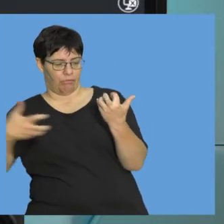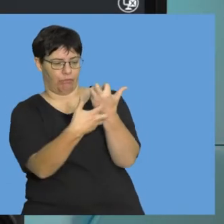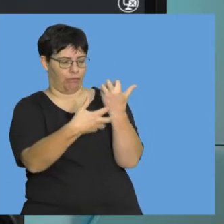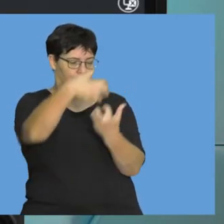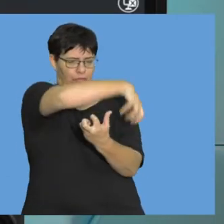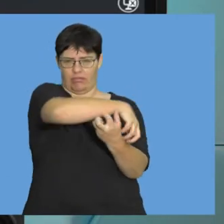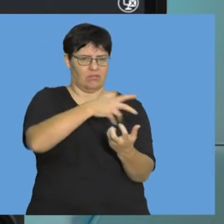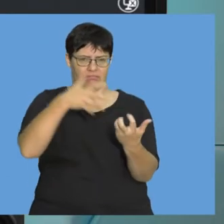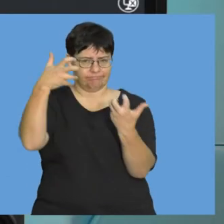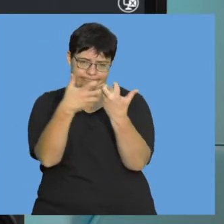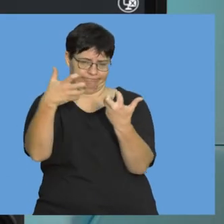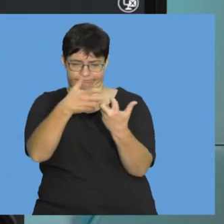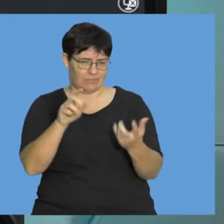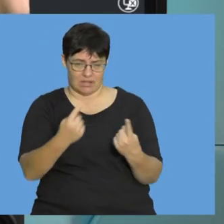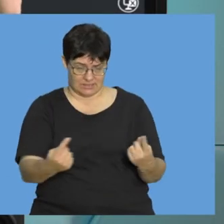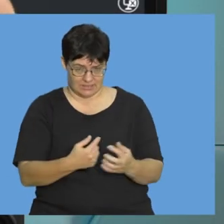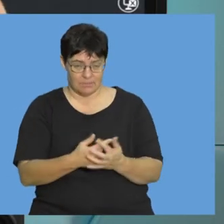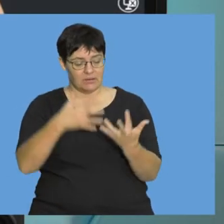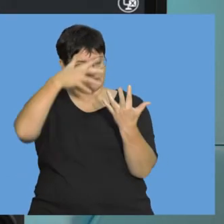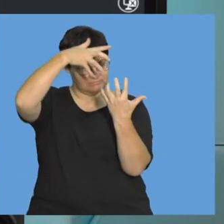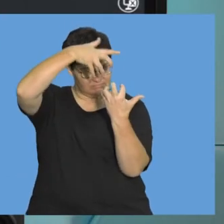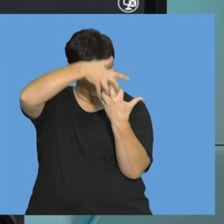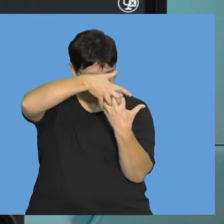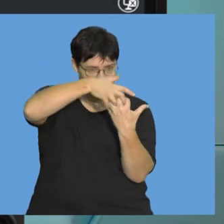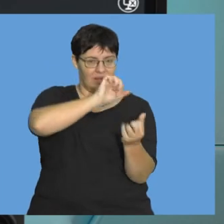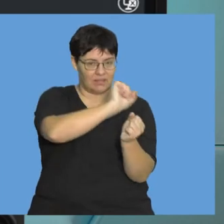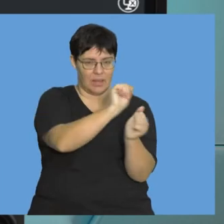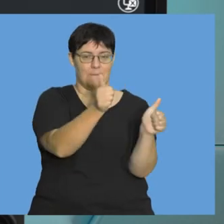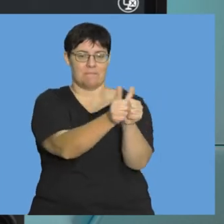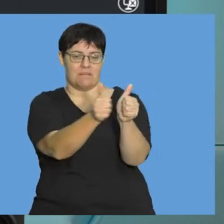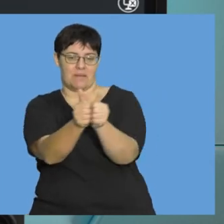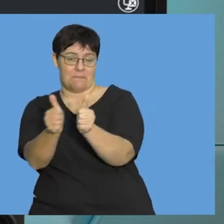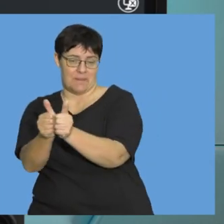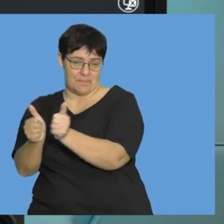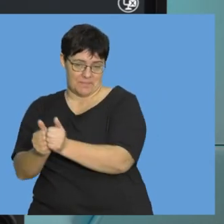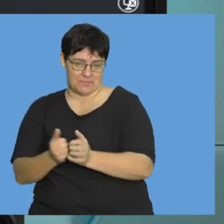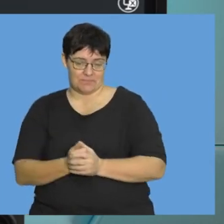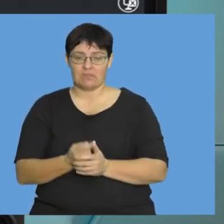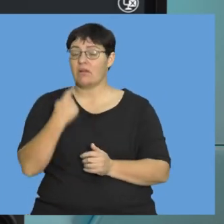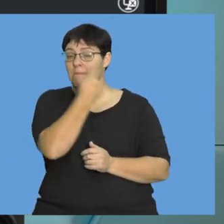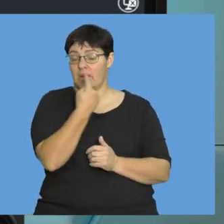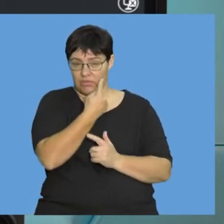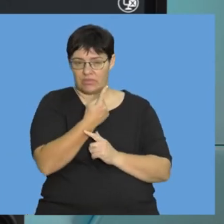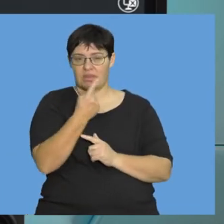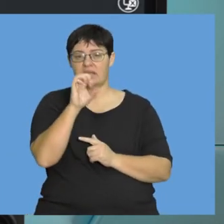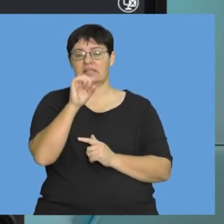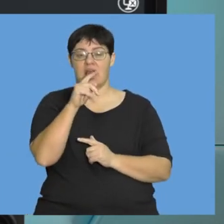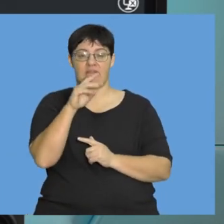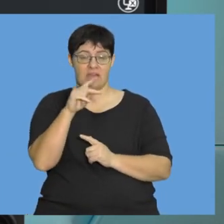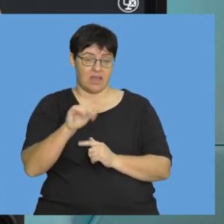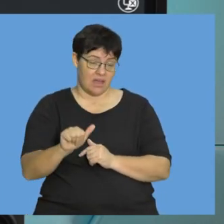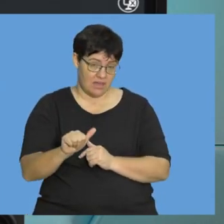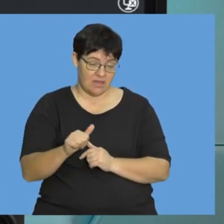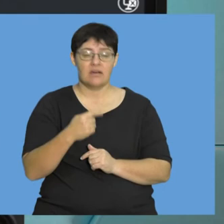shapes together. So an enzyme will go with its partner. Right, so for example, in your mouth, salivary